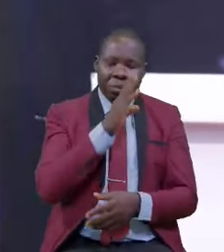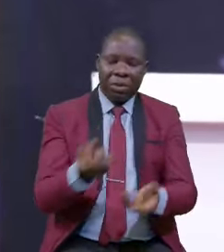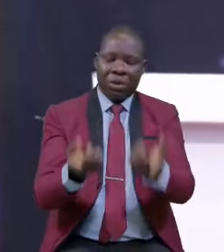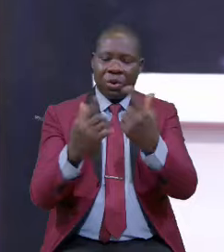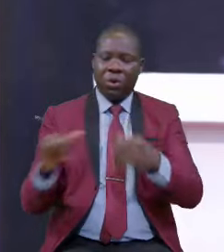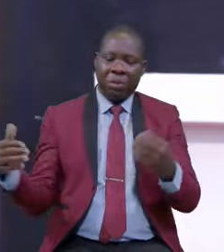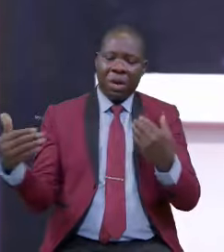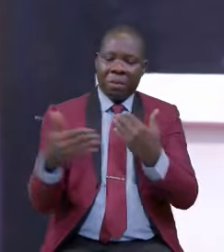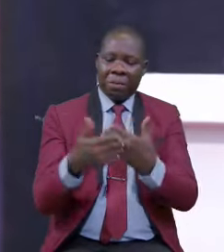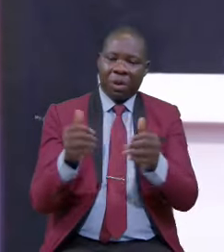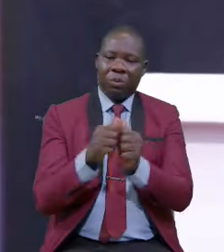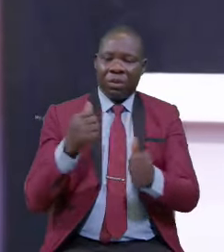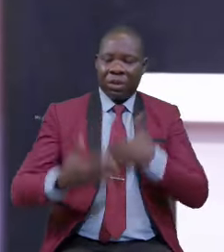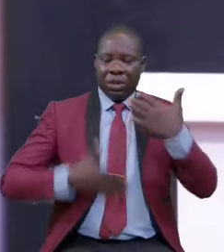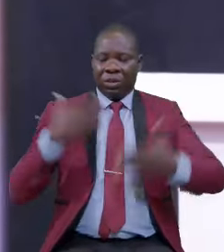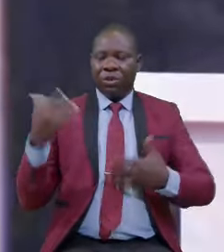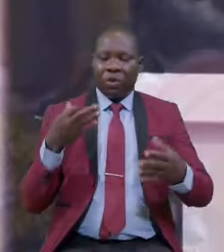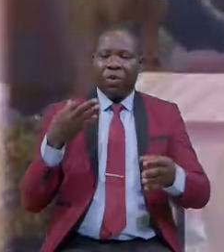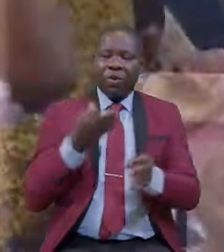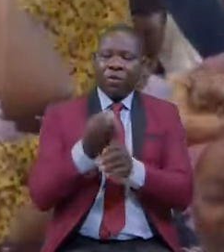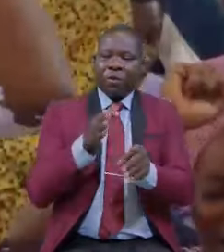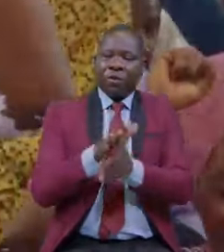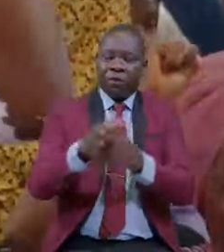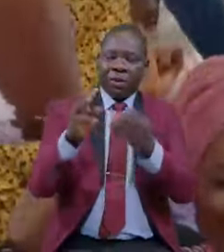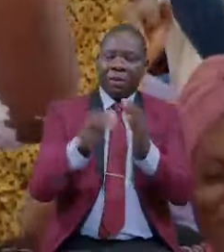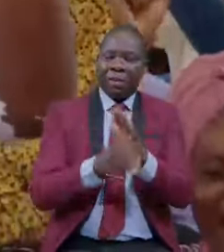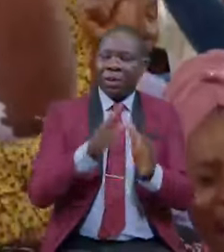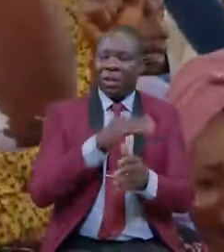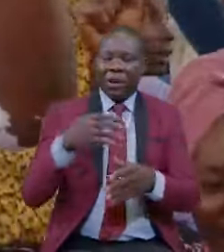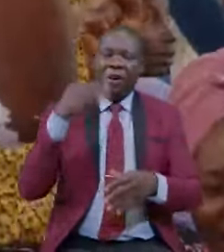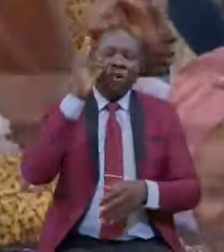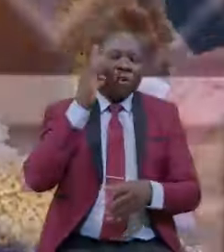and fruitfulness in Jesus' name. Yeah.